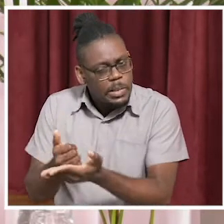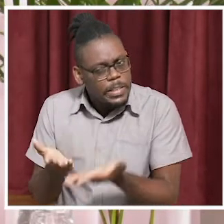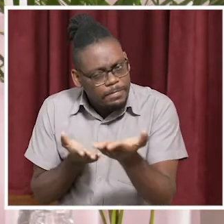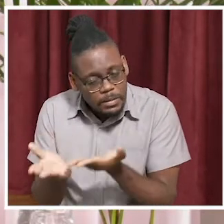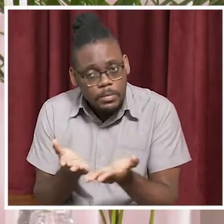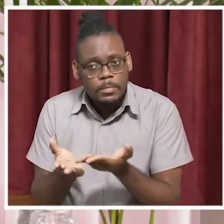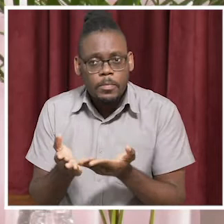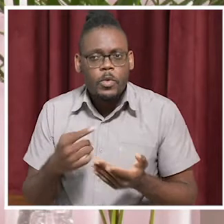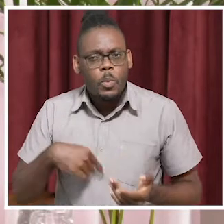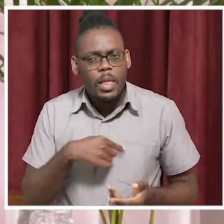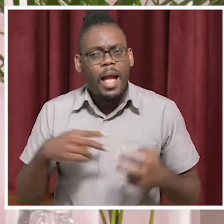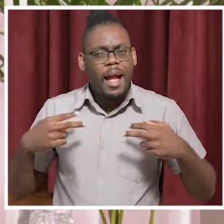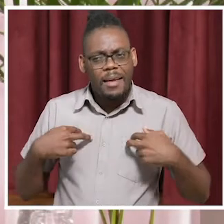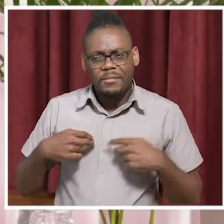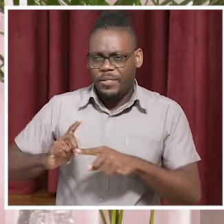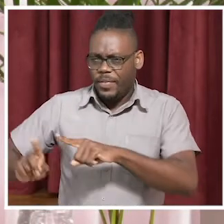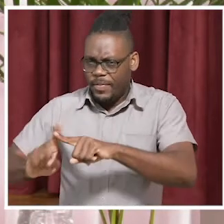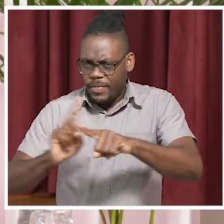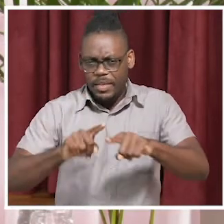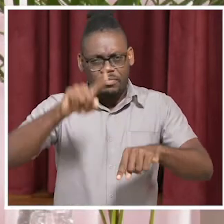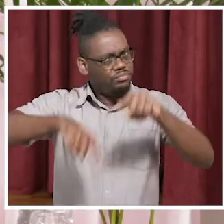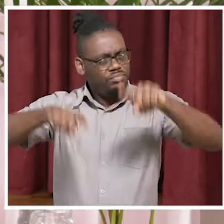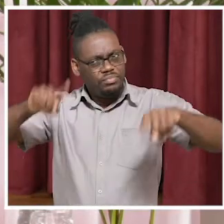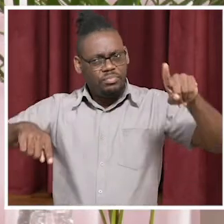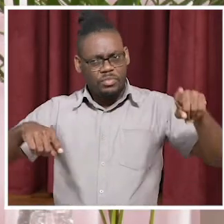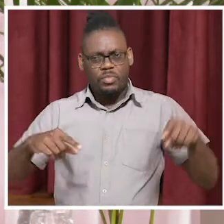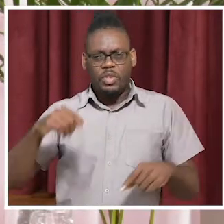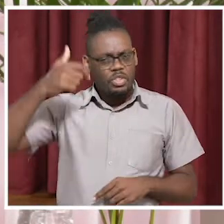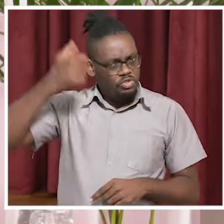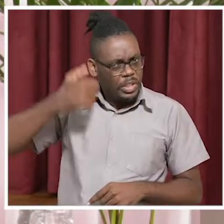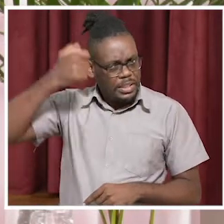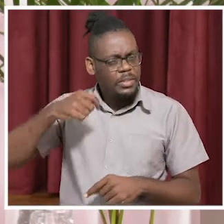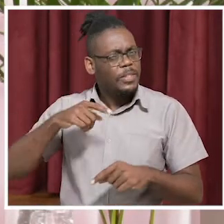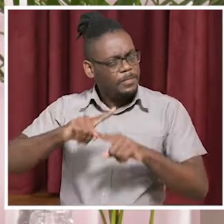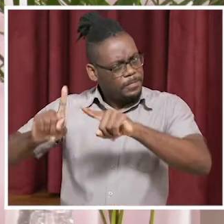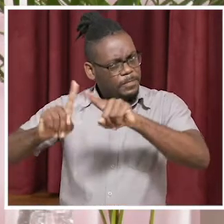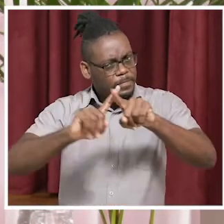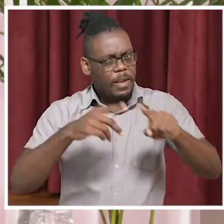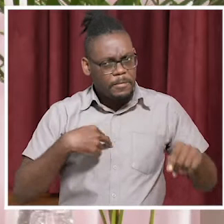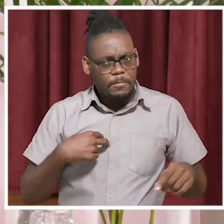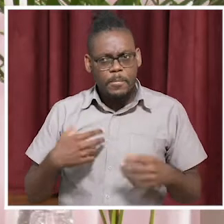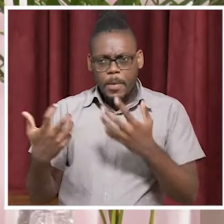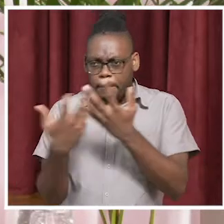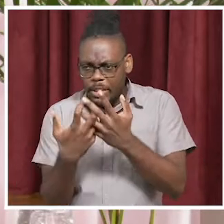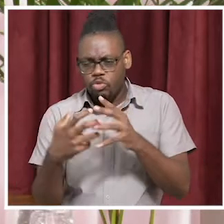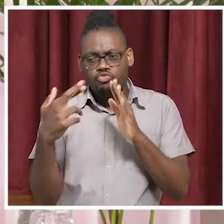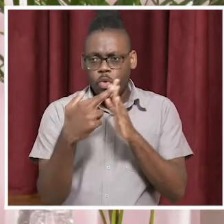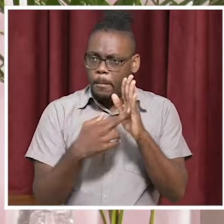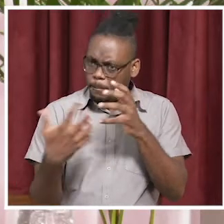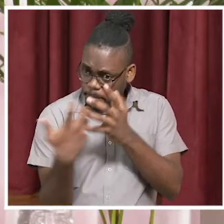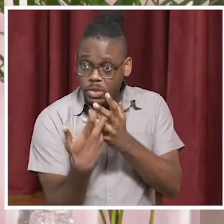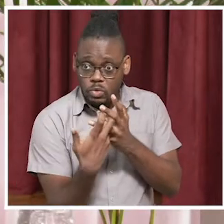varying grants, mm-hmm. and there are different qualifying criteria okay. for the grants. So we have the grants for seniors, mm-hmm. which is the